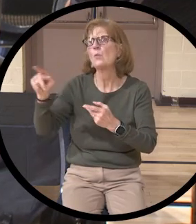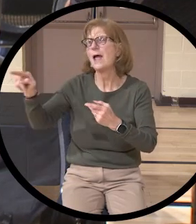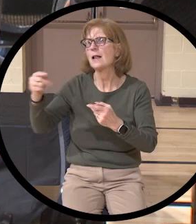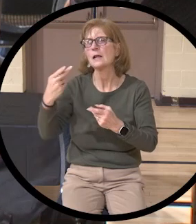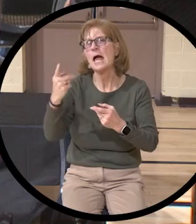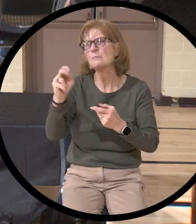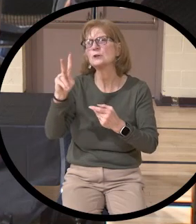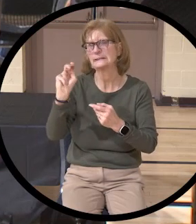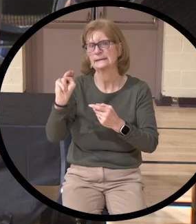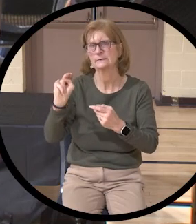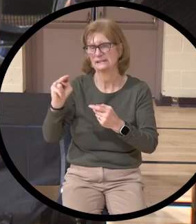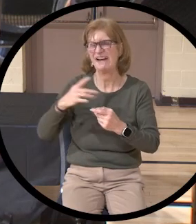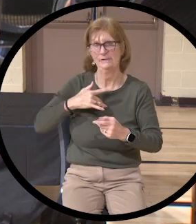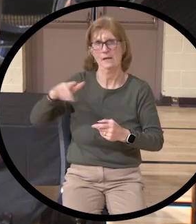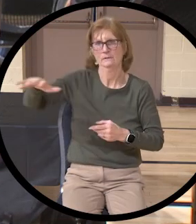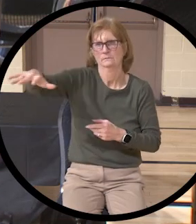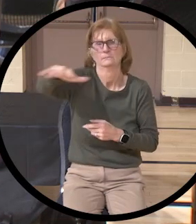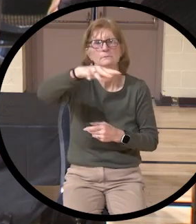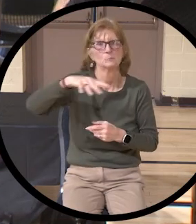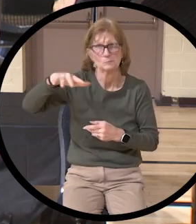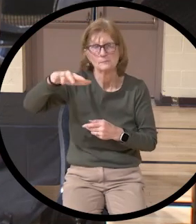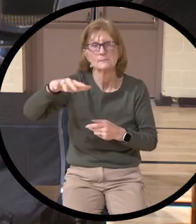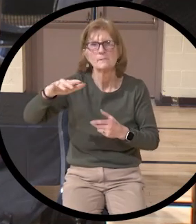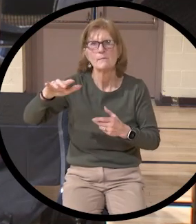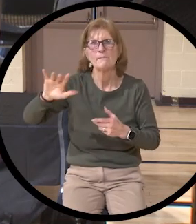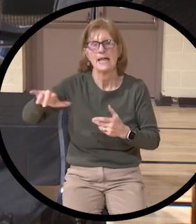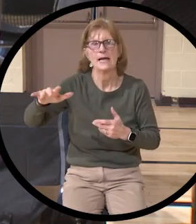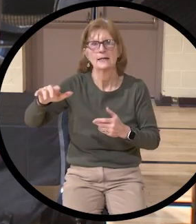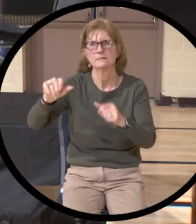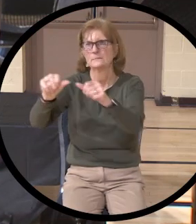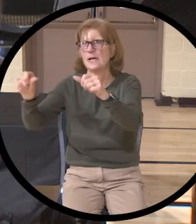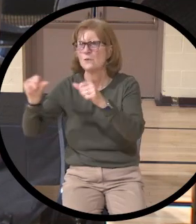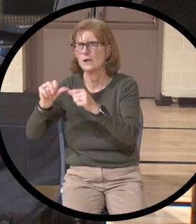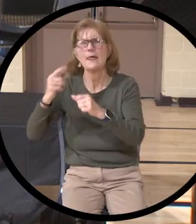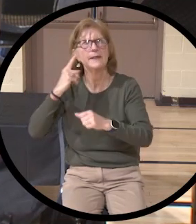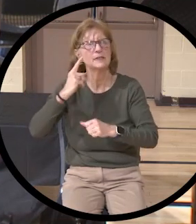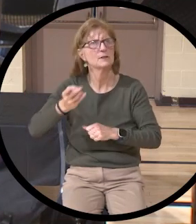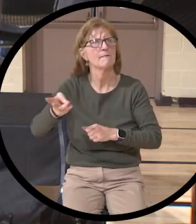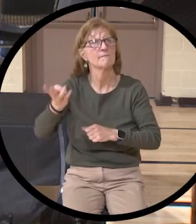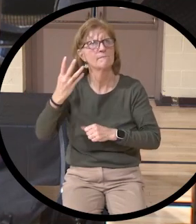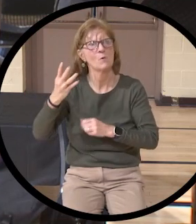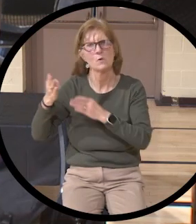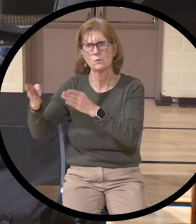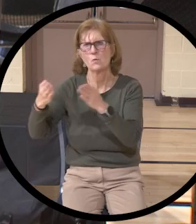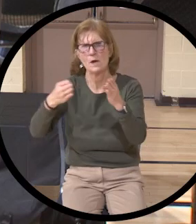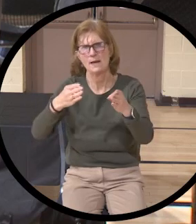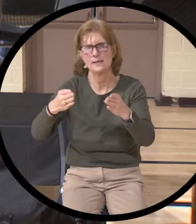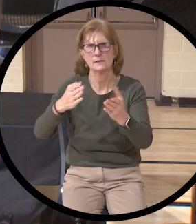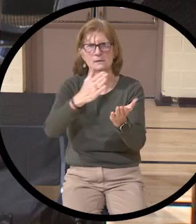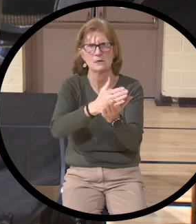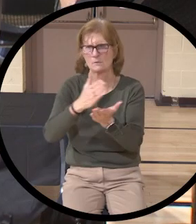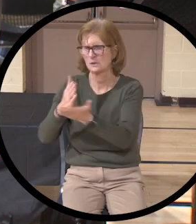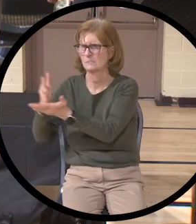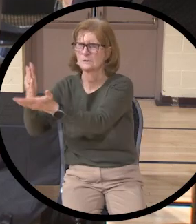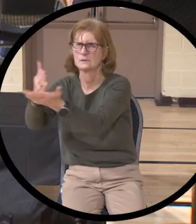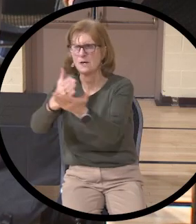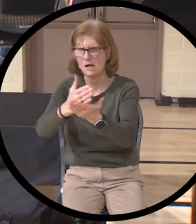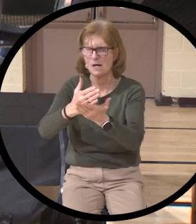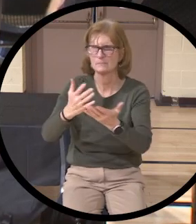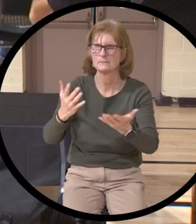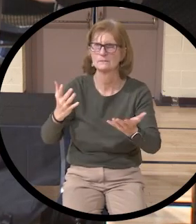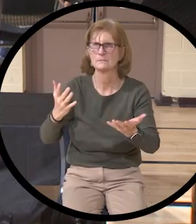think. Okay. I mean, I think that there's an echo there, but I'd say there's a four-way that's like on a bunch of angles, it's confusing. There's a